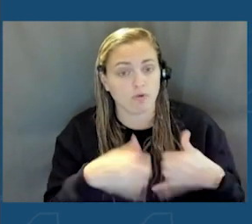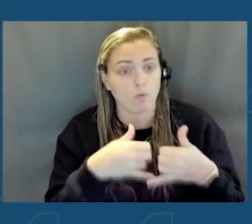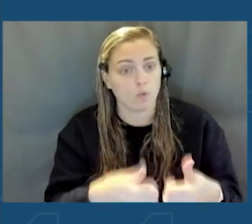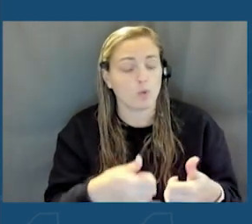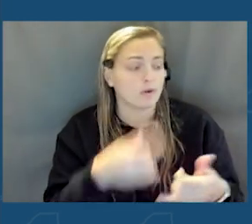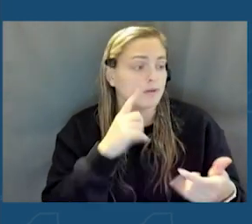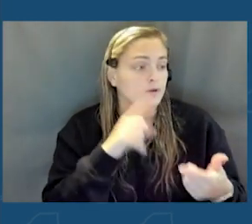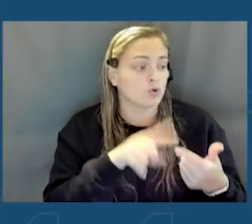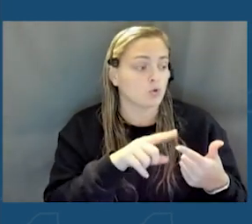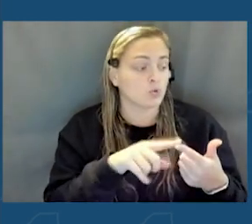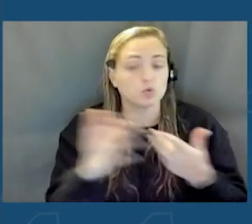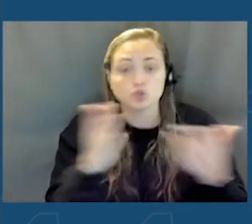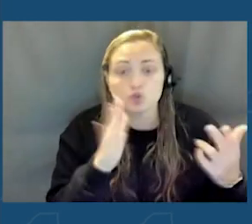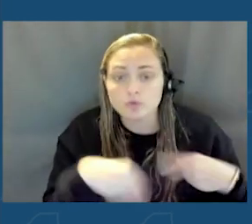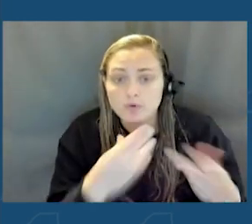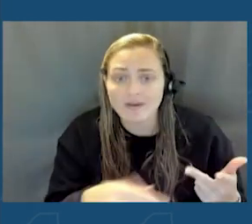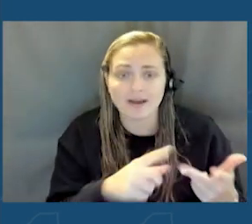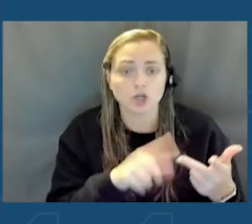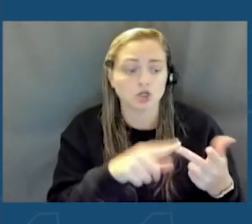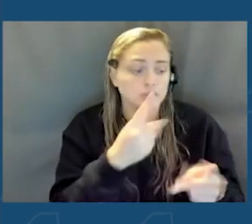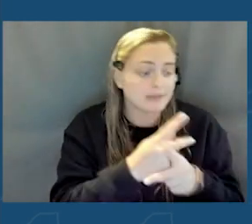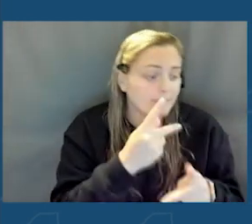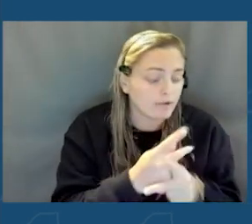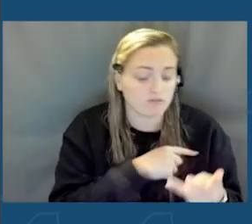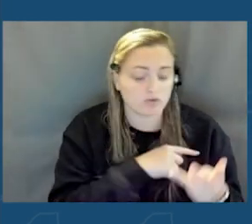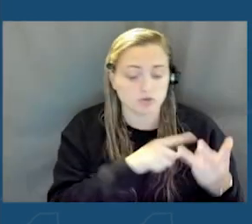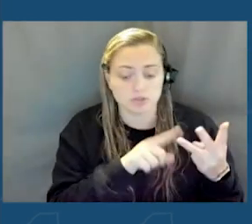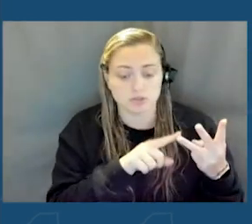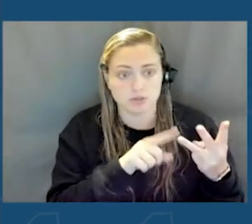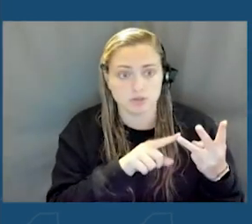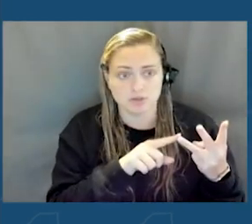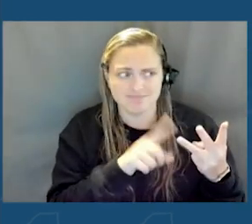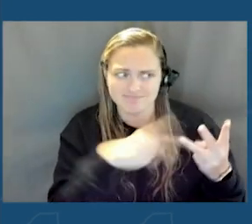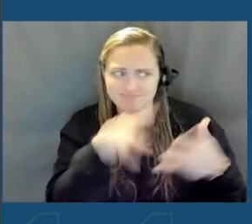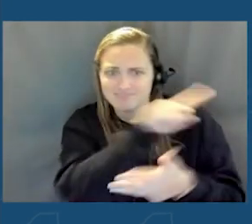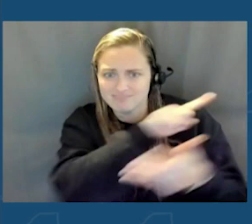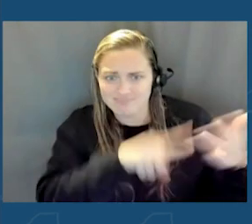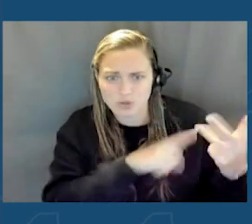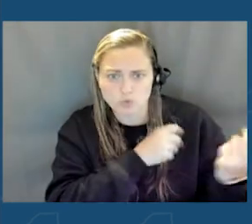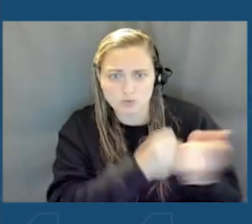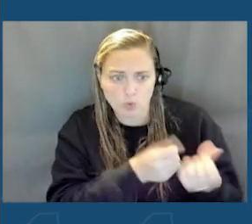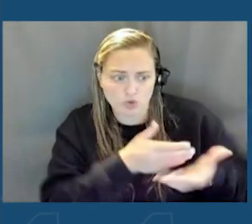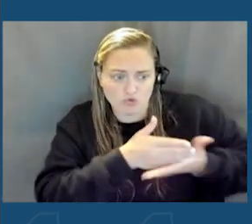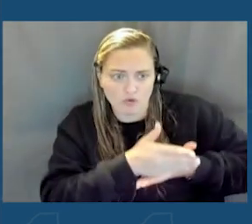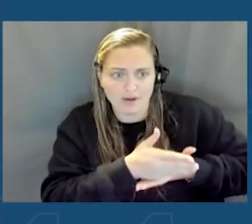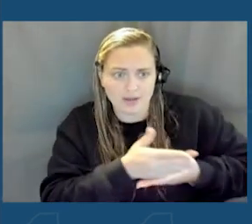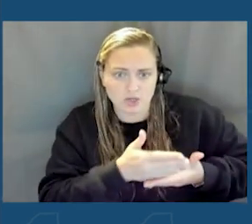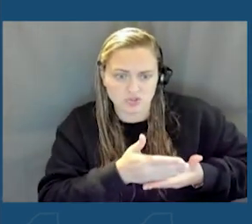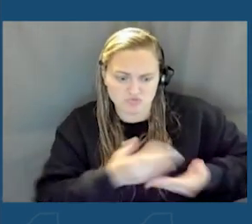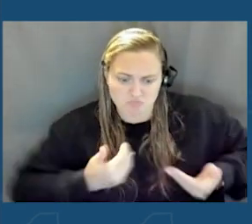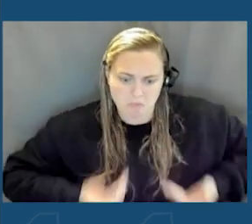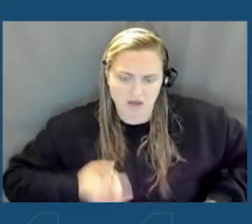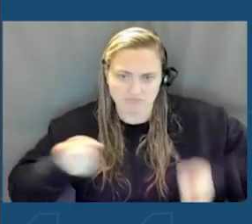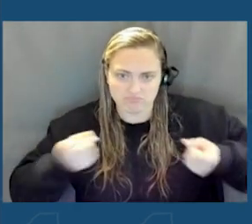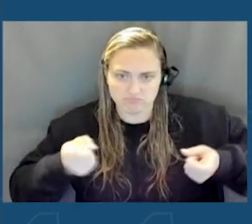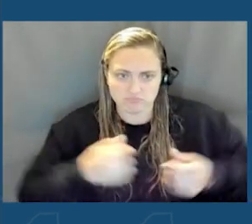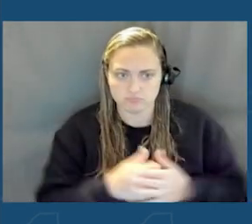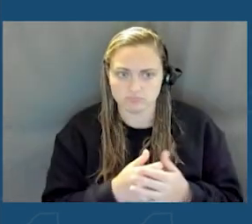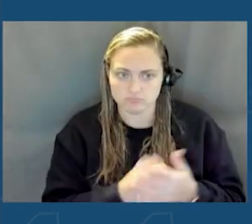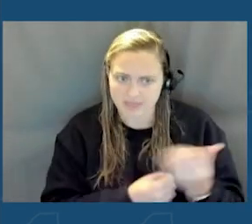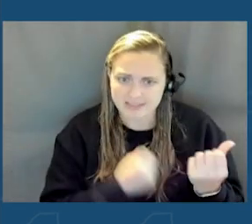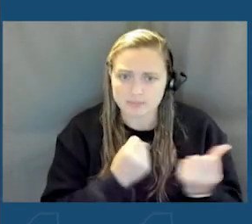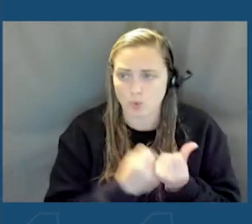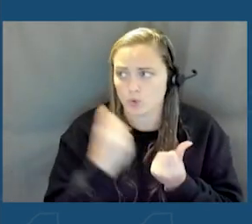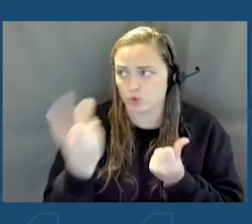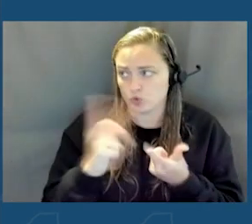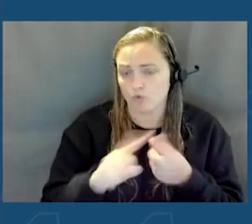providers, volunteers, caregivers who support a person's right to bodily autonomy. I supported 2 friends at the age